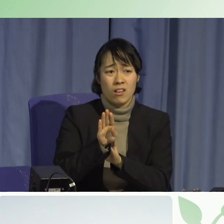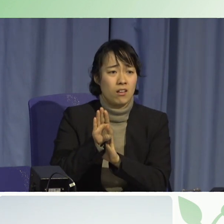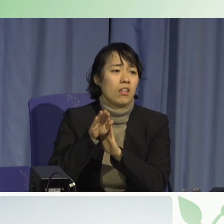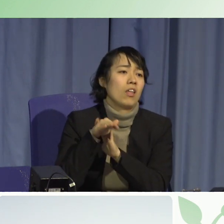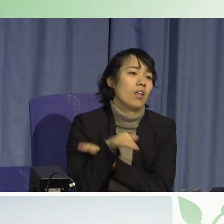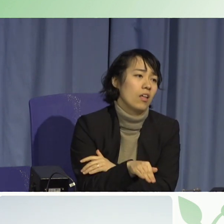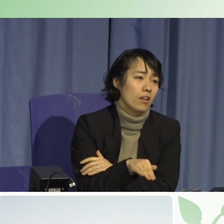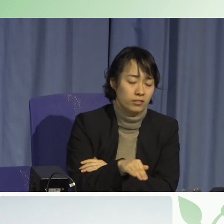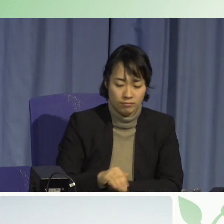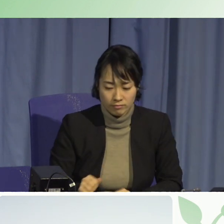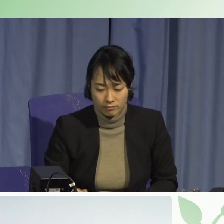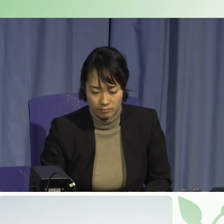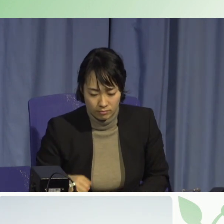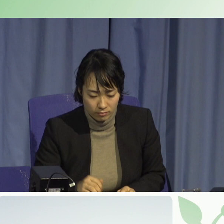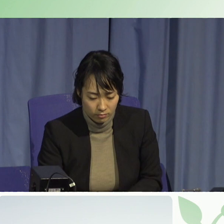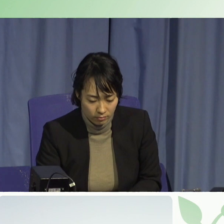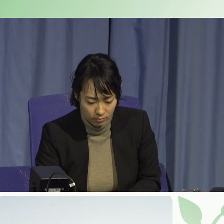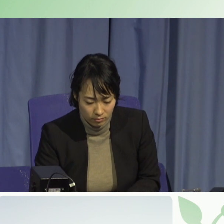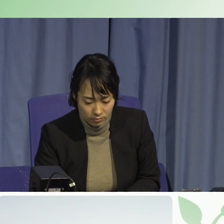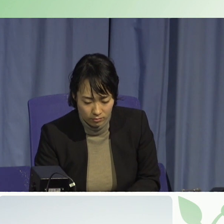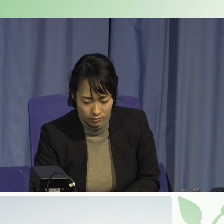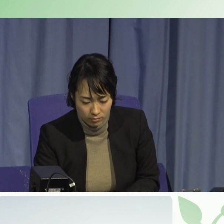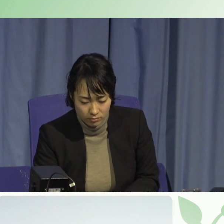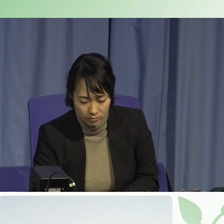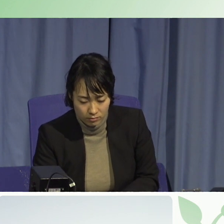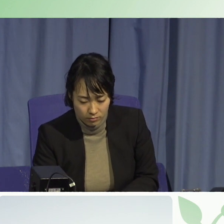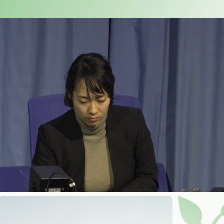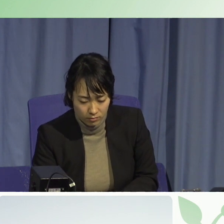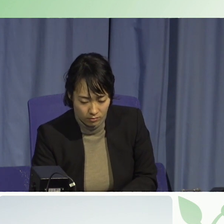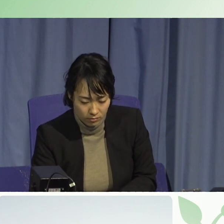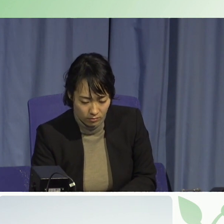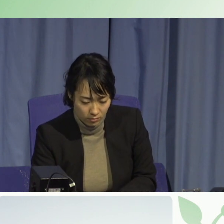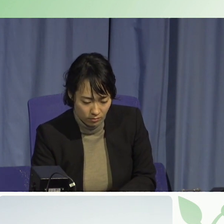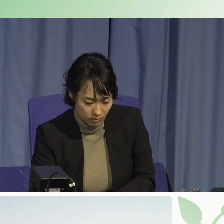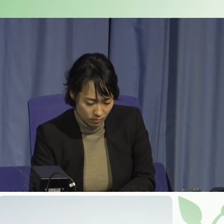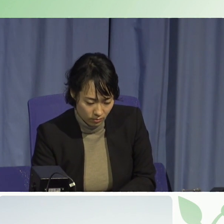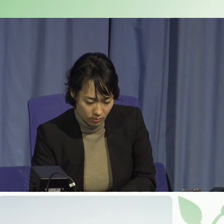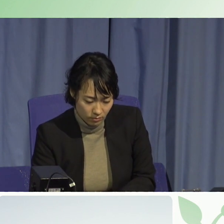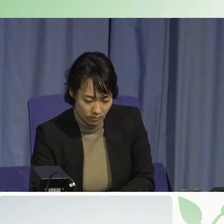the emotional and social development of deaf children.